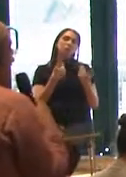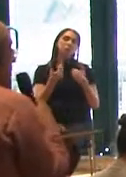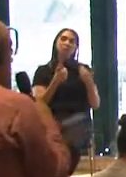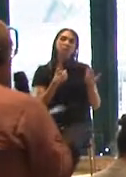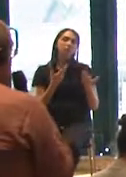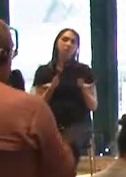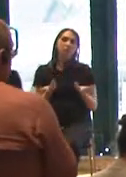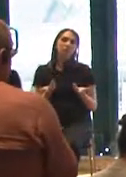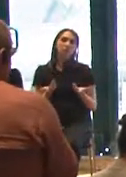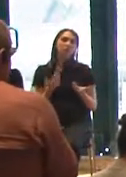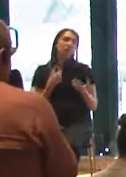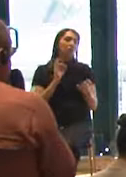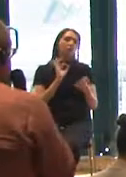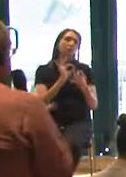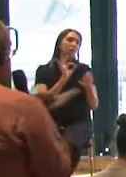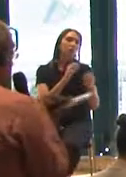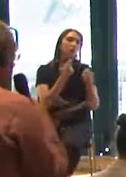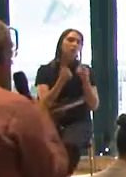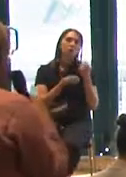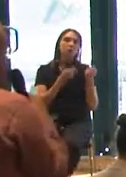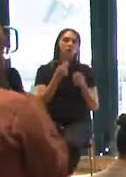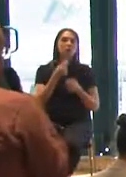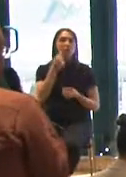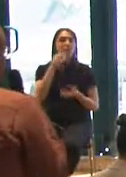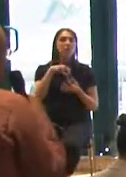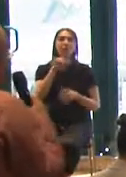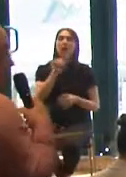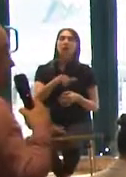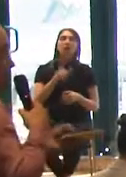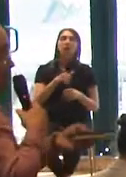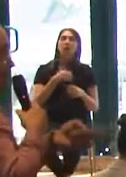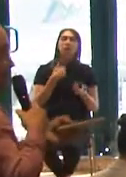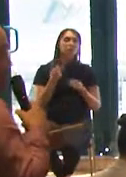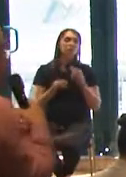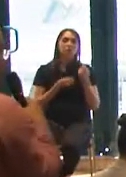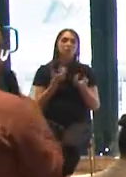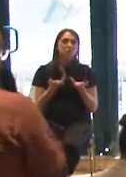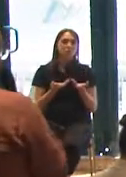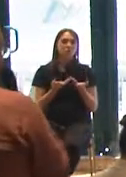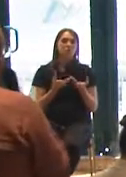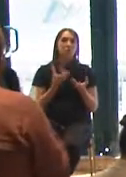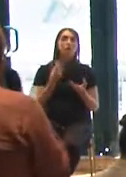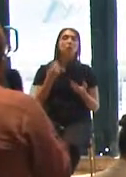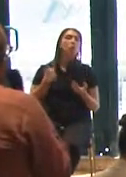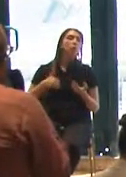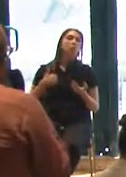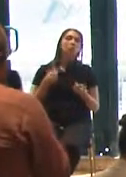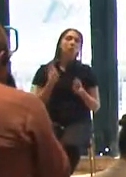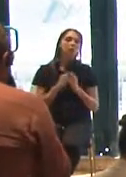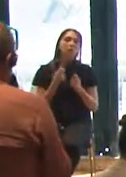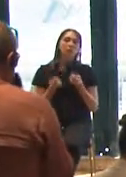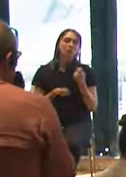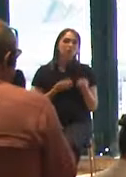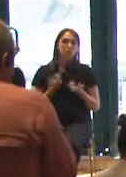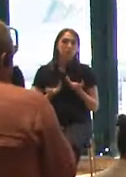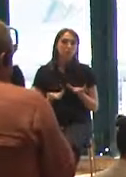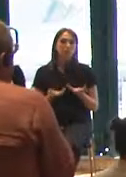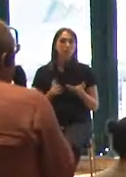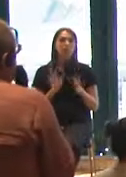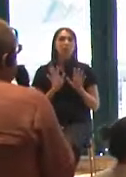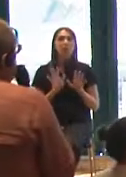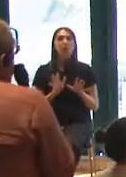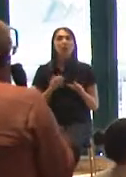i keep my doors open to anyone i always make an effort to be in dialogue with anyone i work with